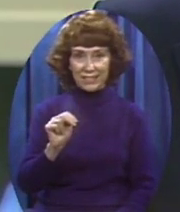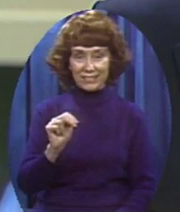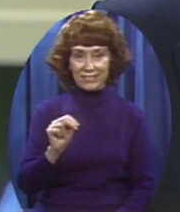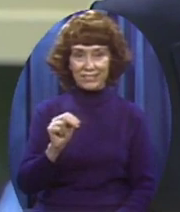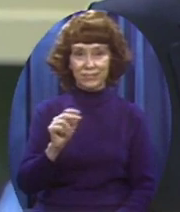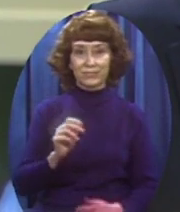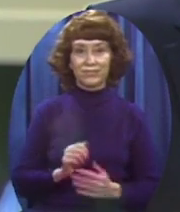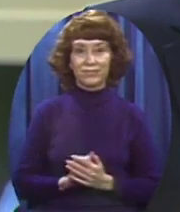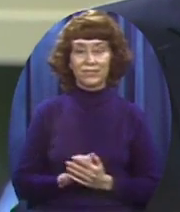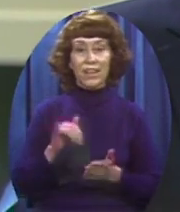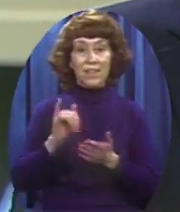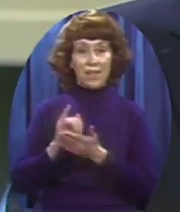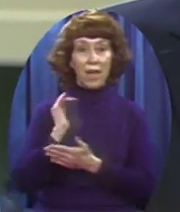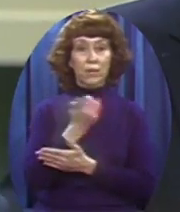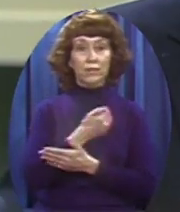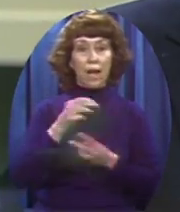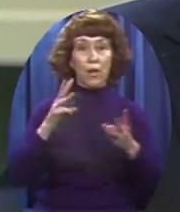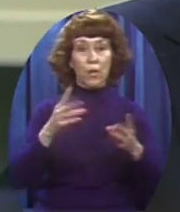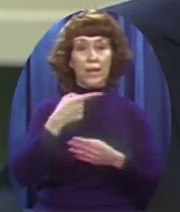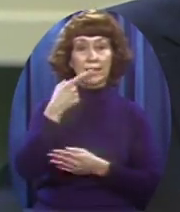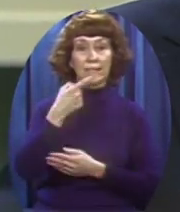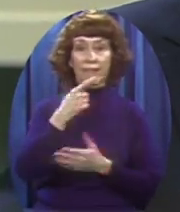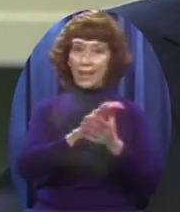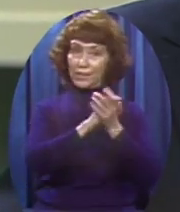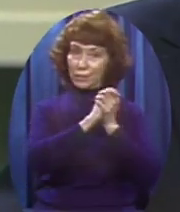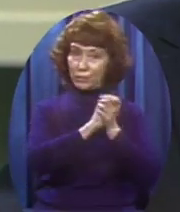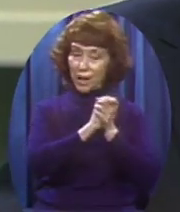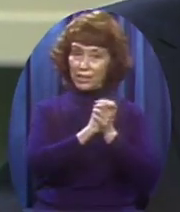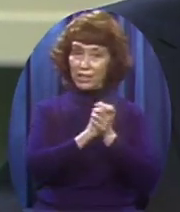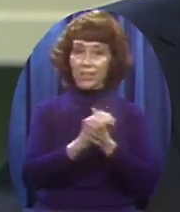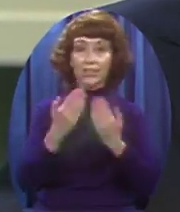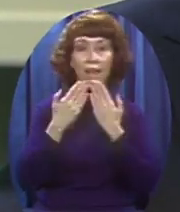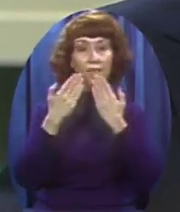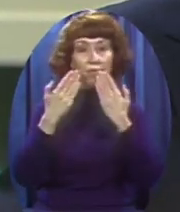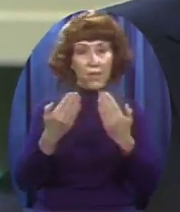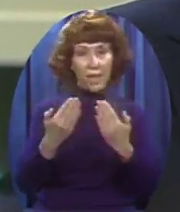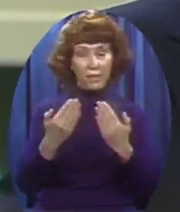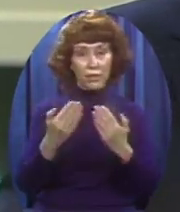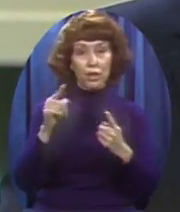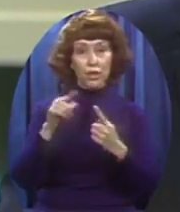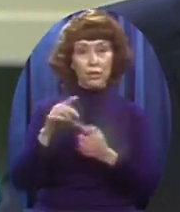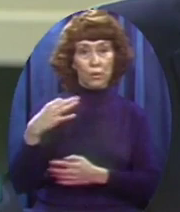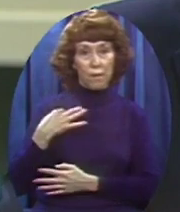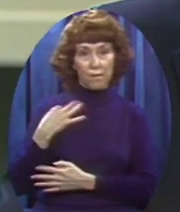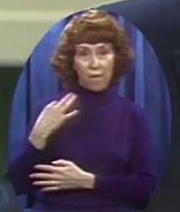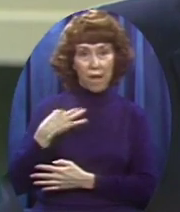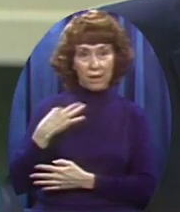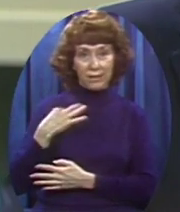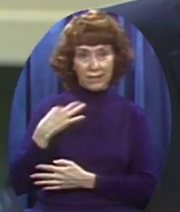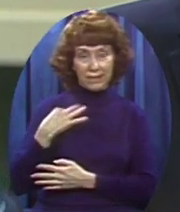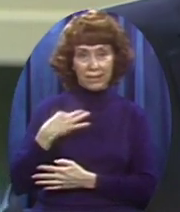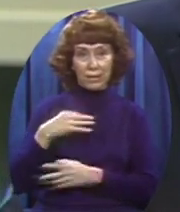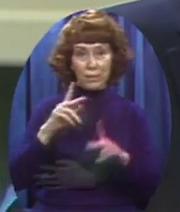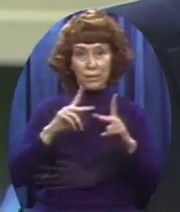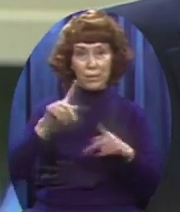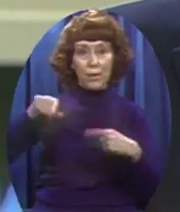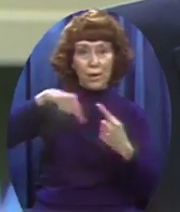That is our way of saying congratulations and our appreciation to the volunteer efforts across the nation.